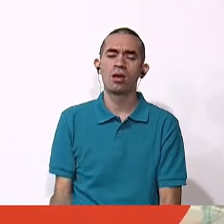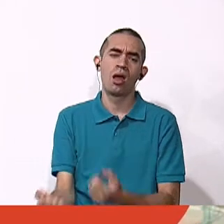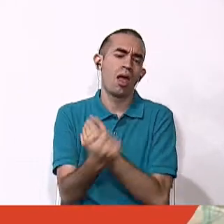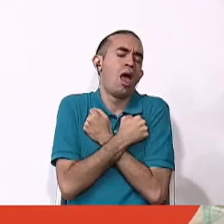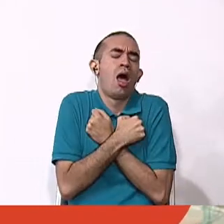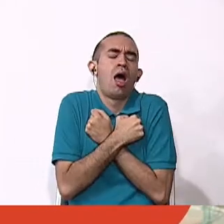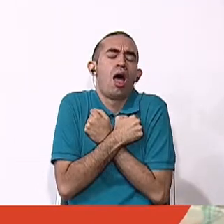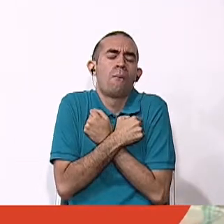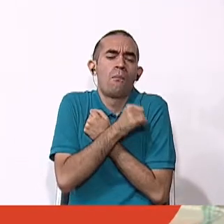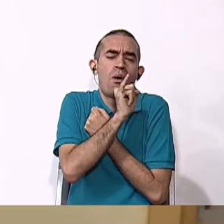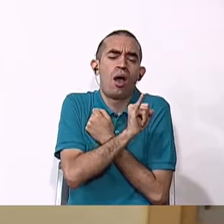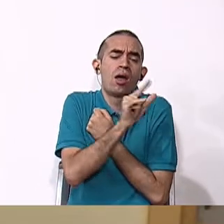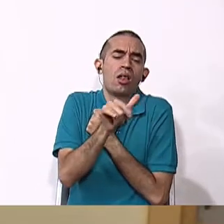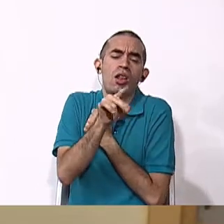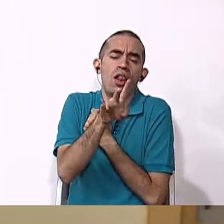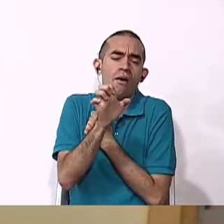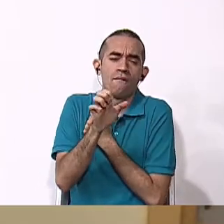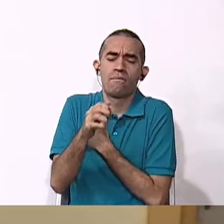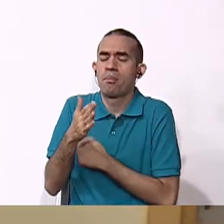I love my school.